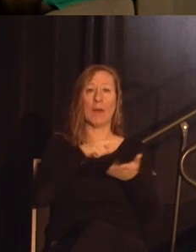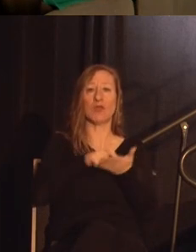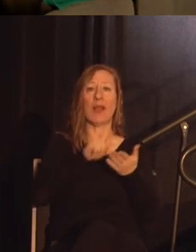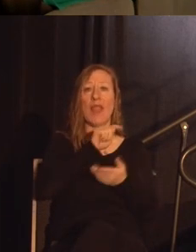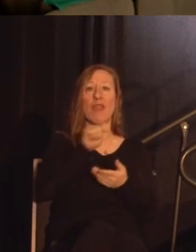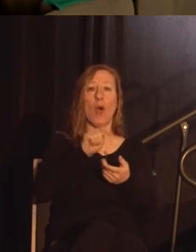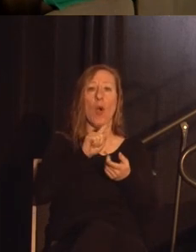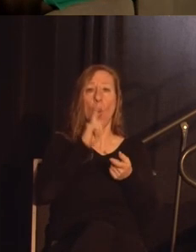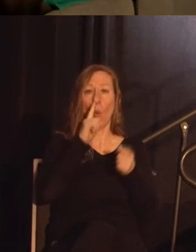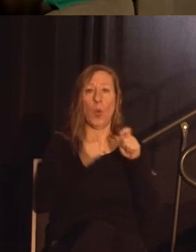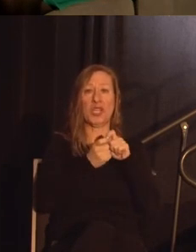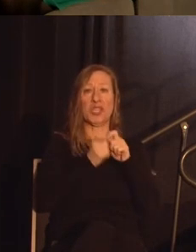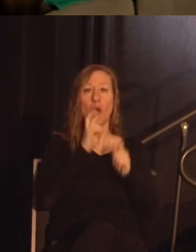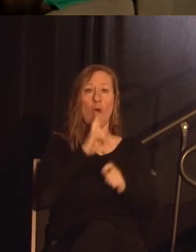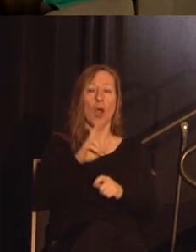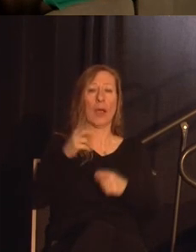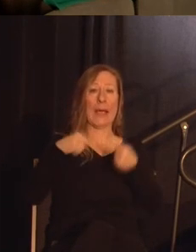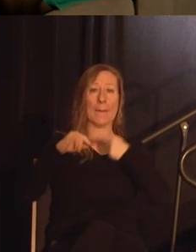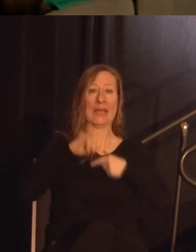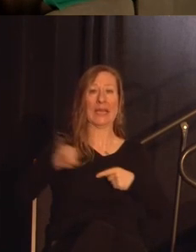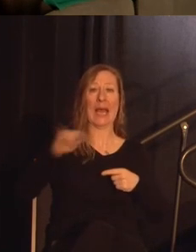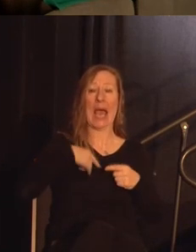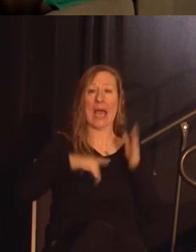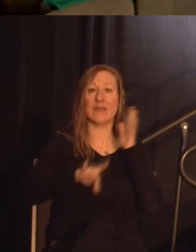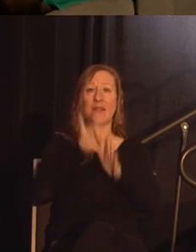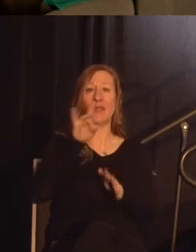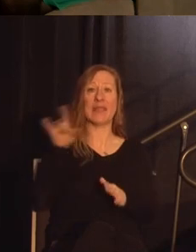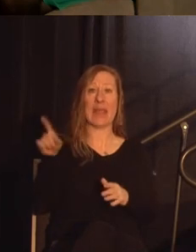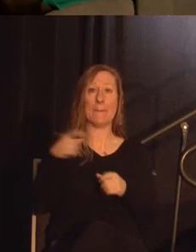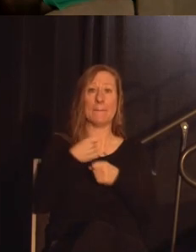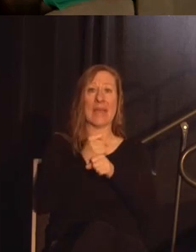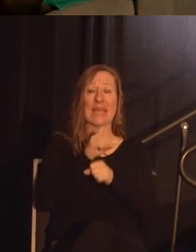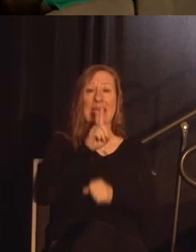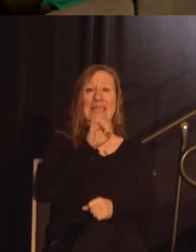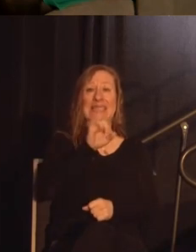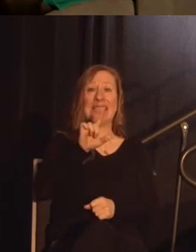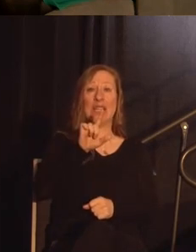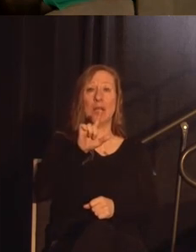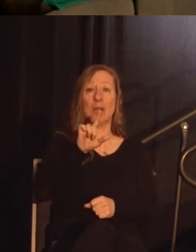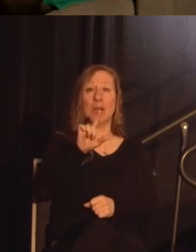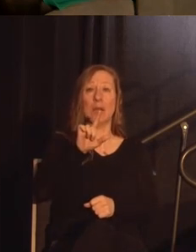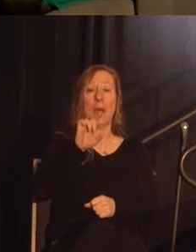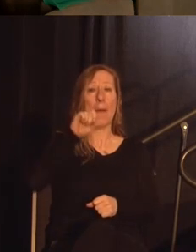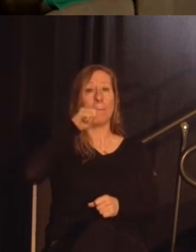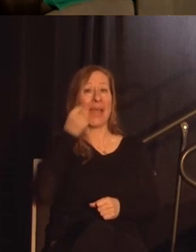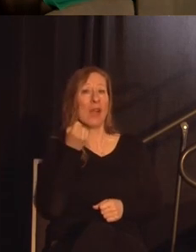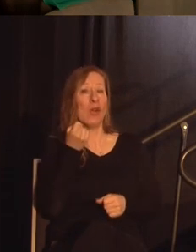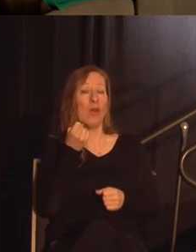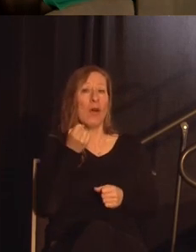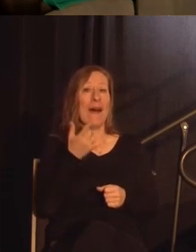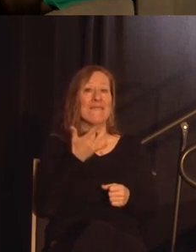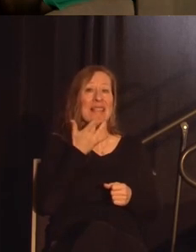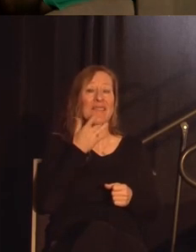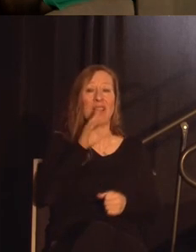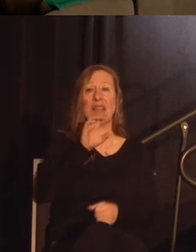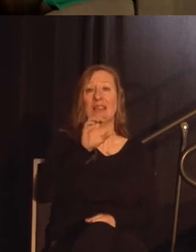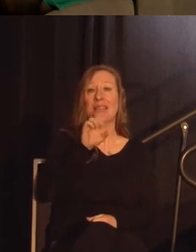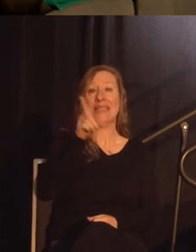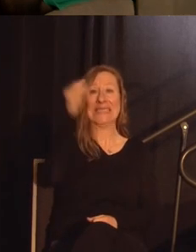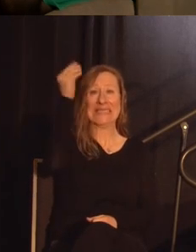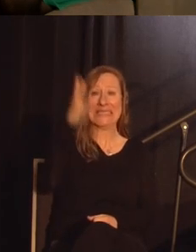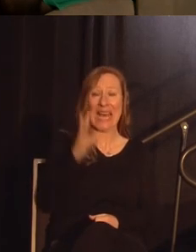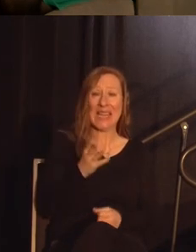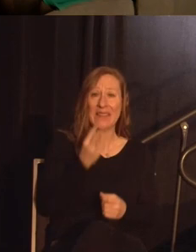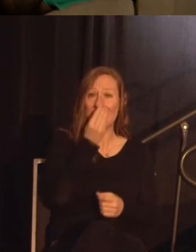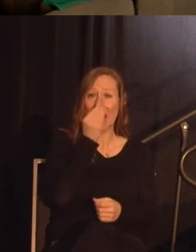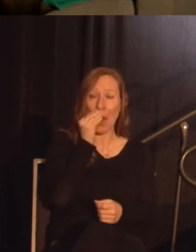Are Coming, I discovered that they make dill pickle flavored sunflower seeds. So they're